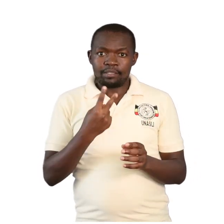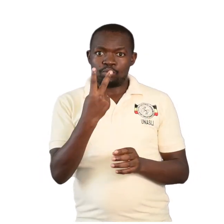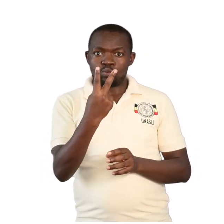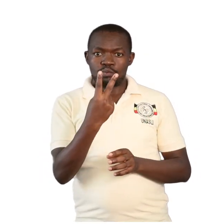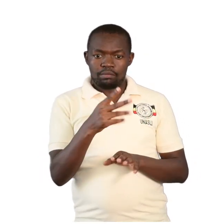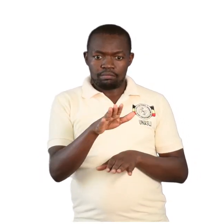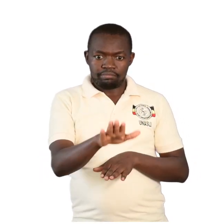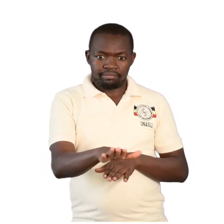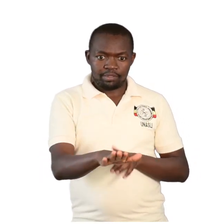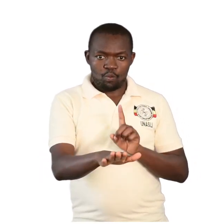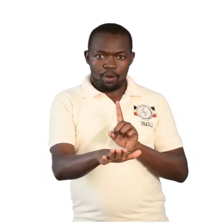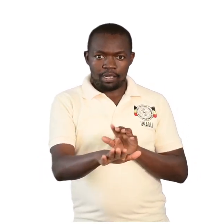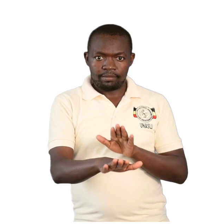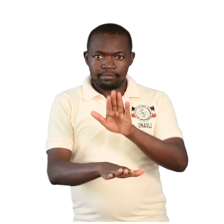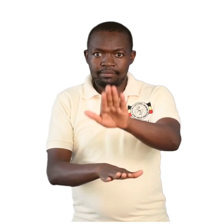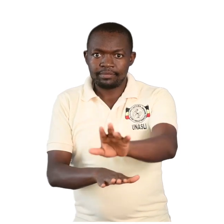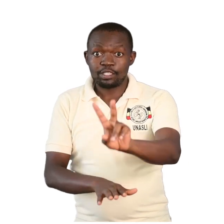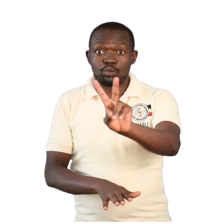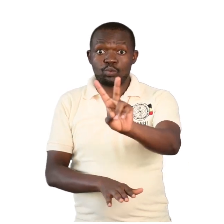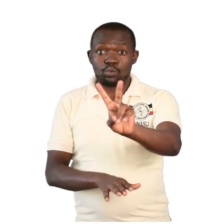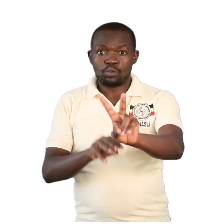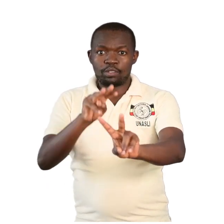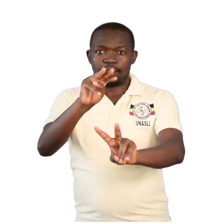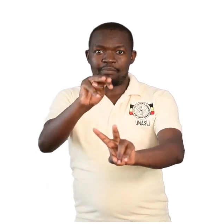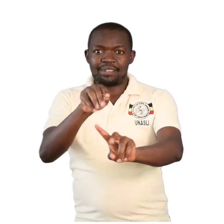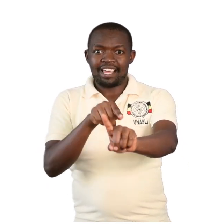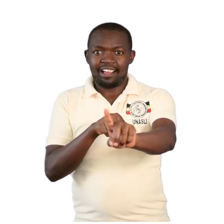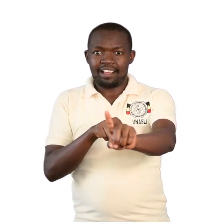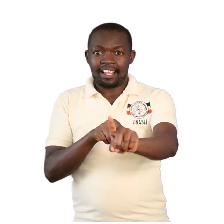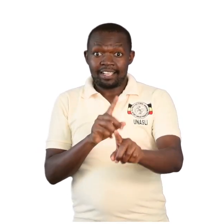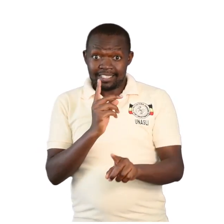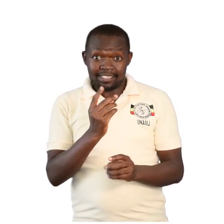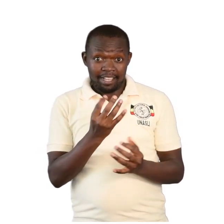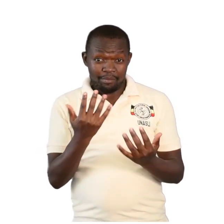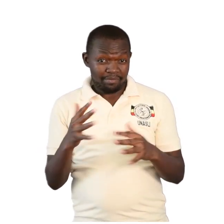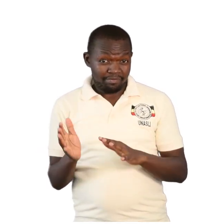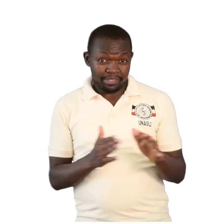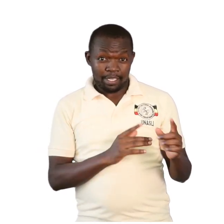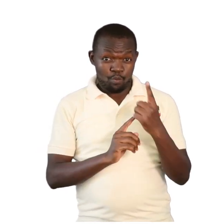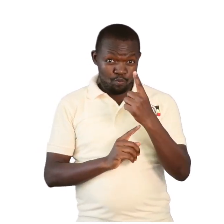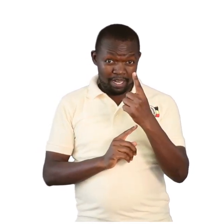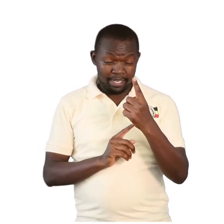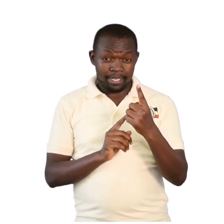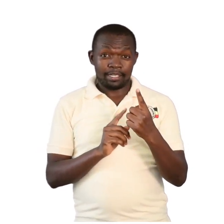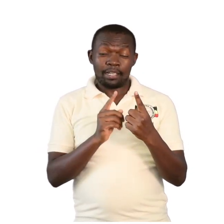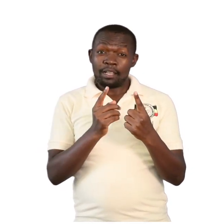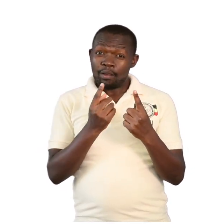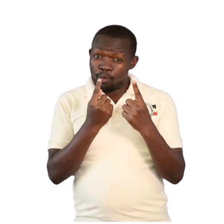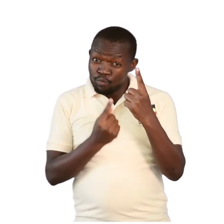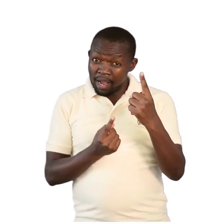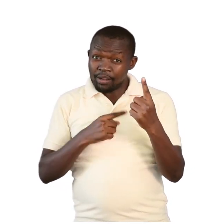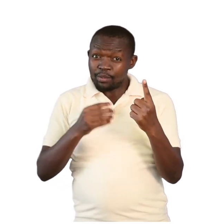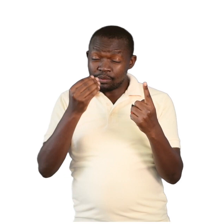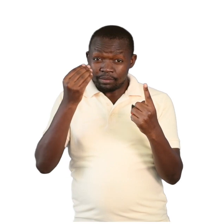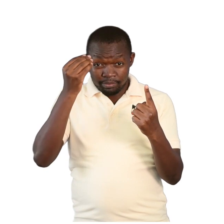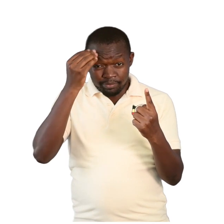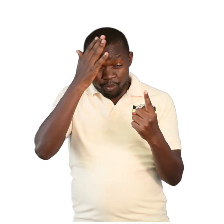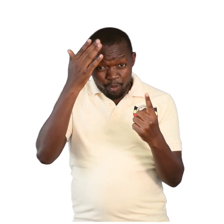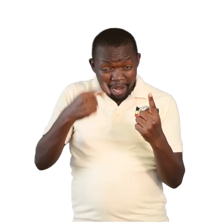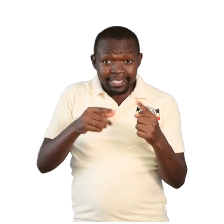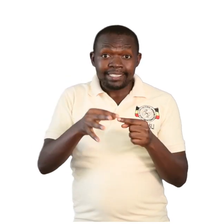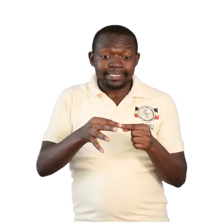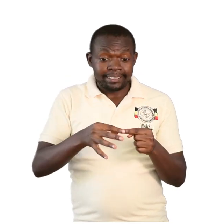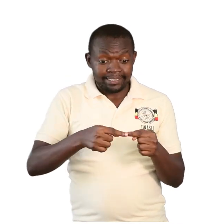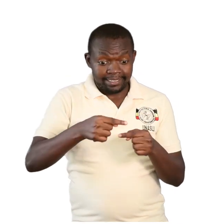meters. Now, number 2, that was number 1 we noticed. Number 1, we noticed that there was some distance I